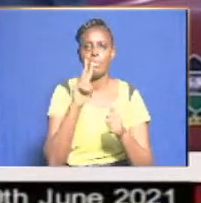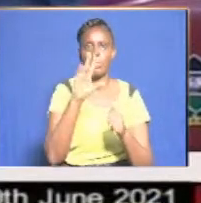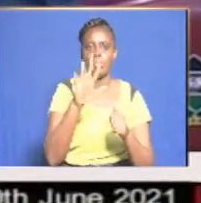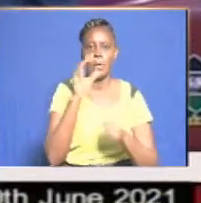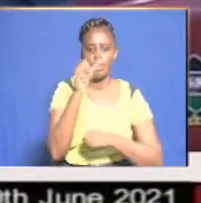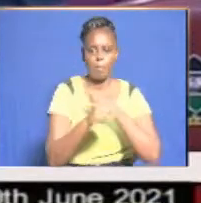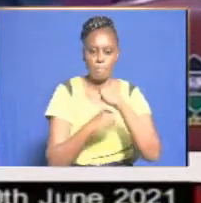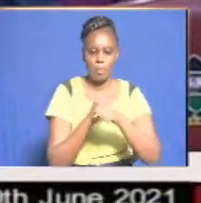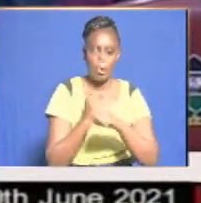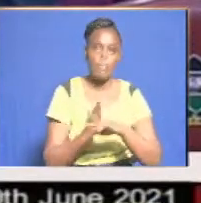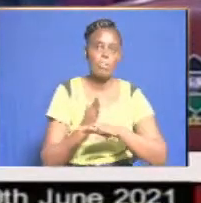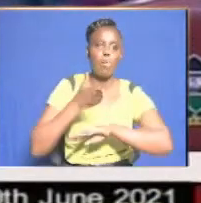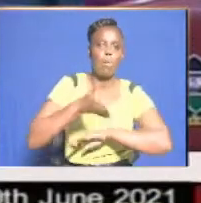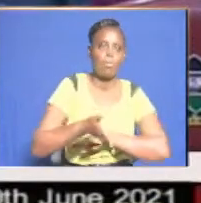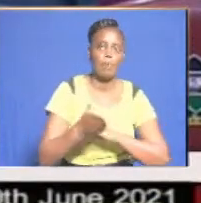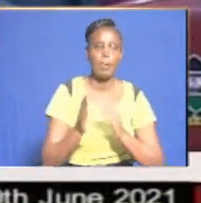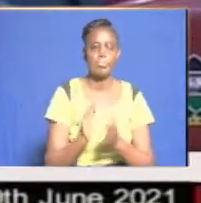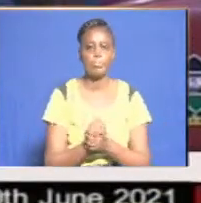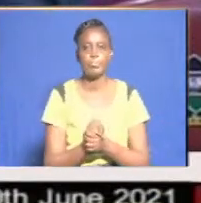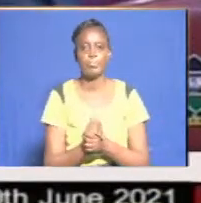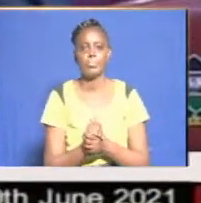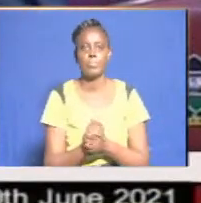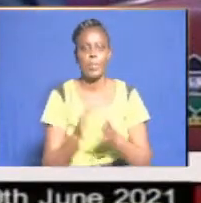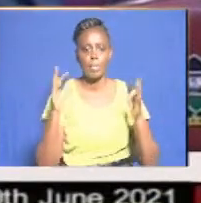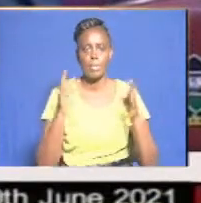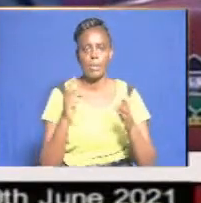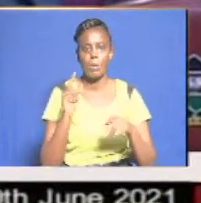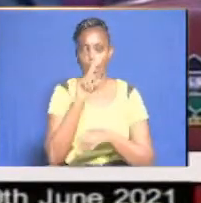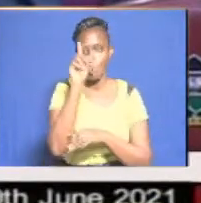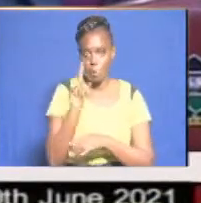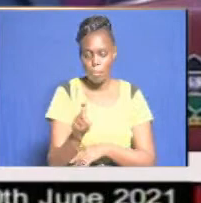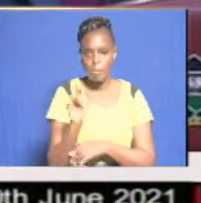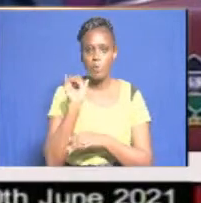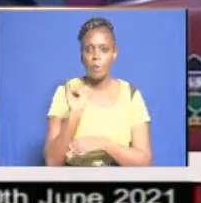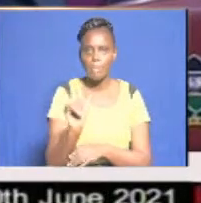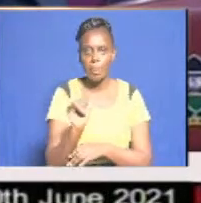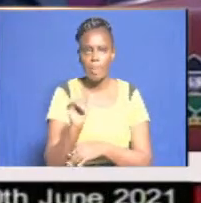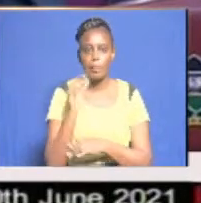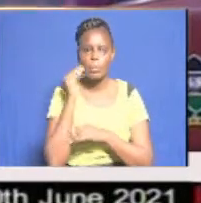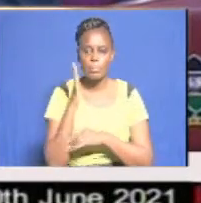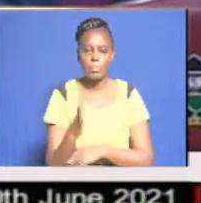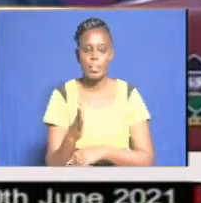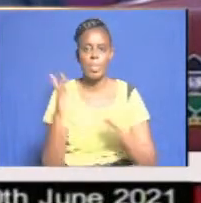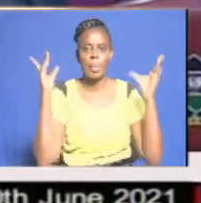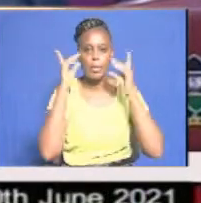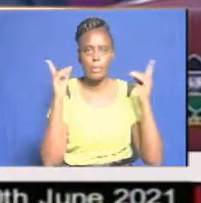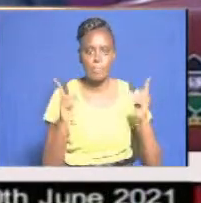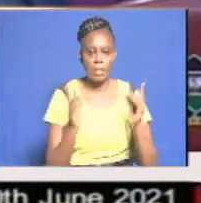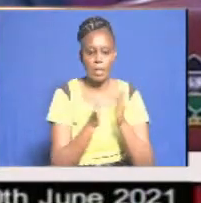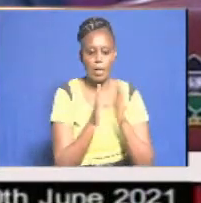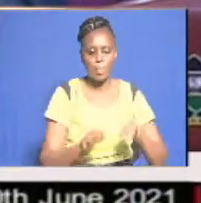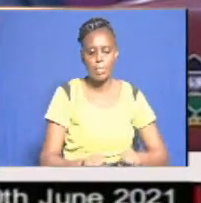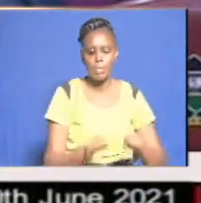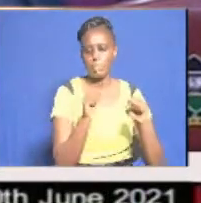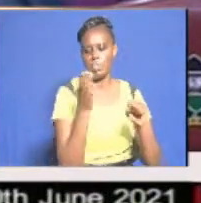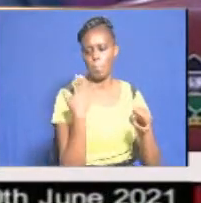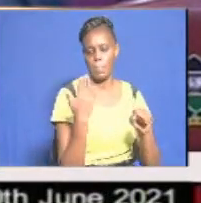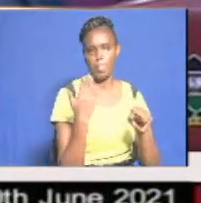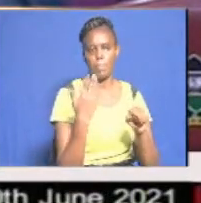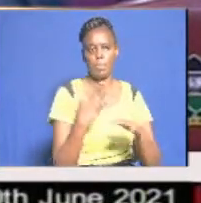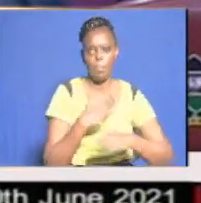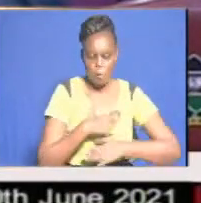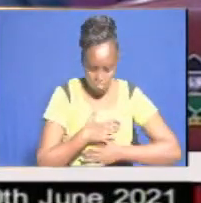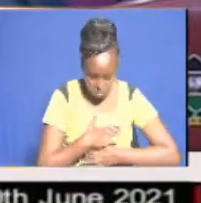years. And Mr. Speaker, you directed that question be, and the chair then, I think Honorable